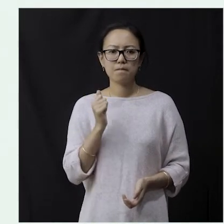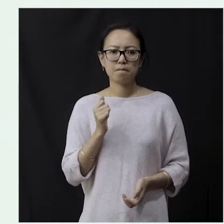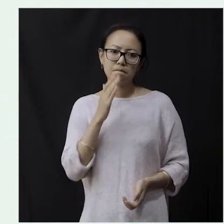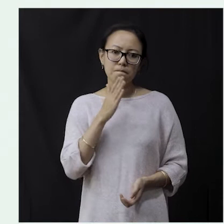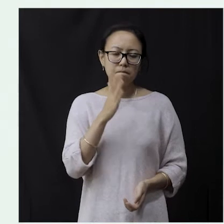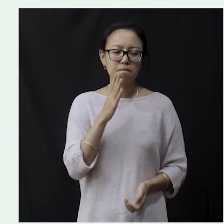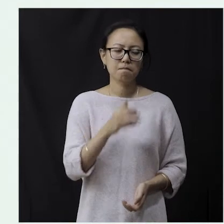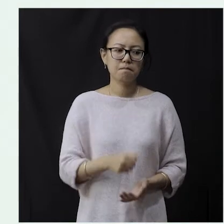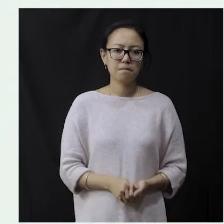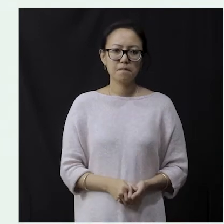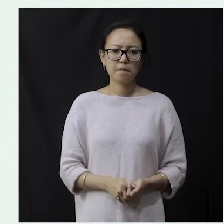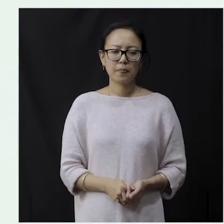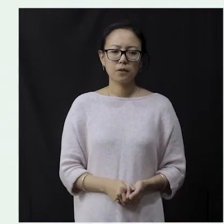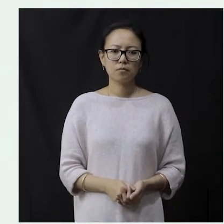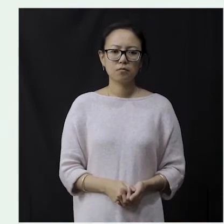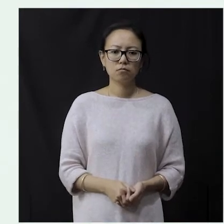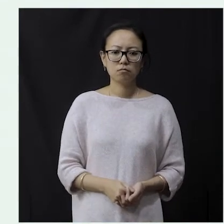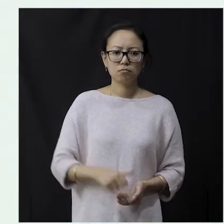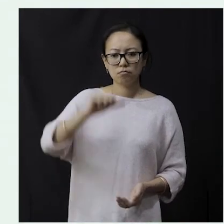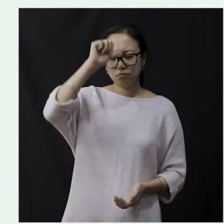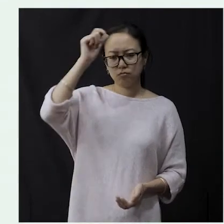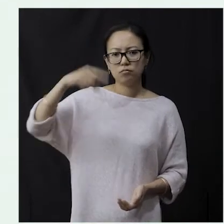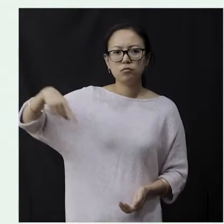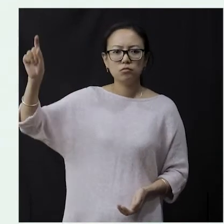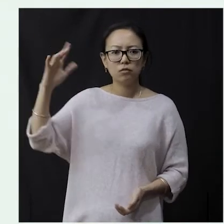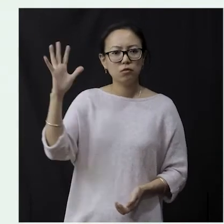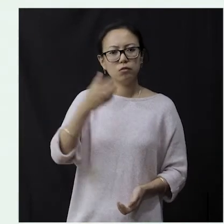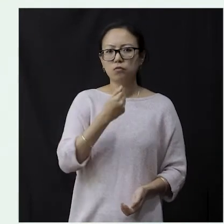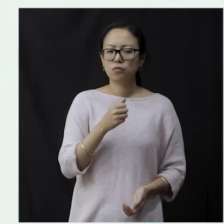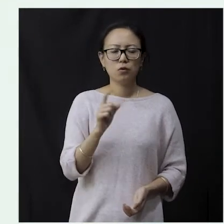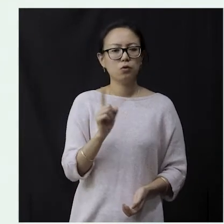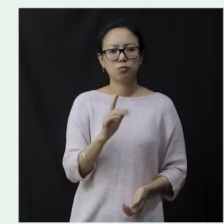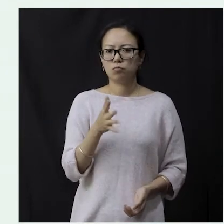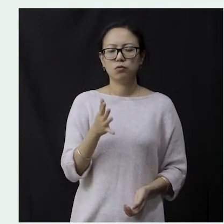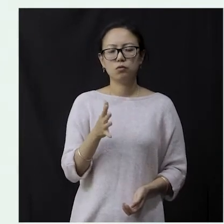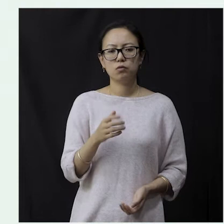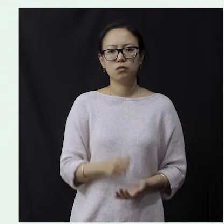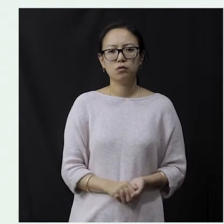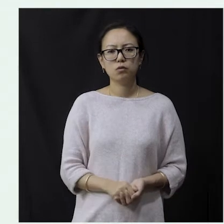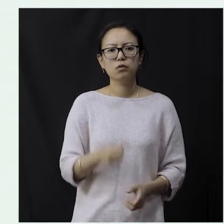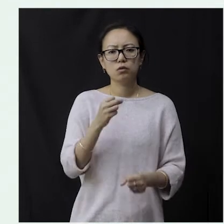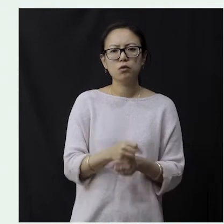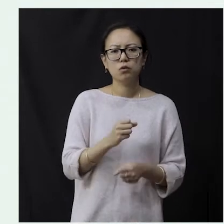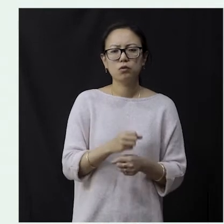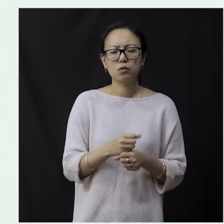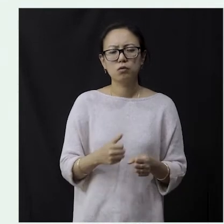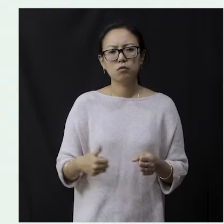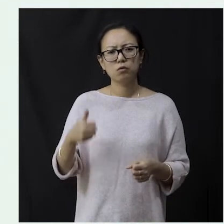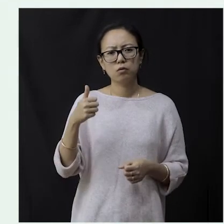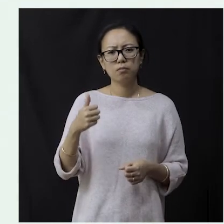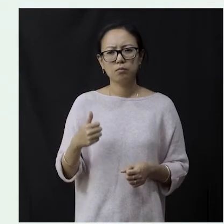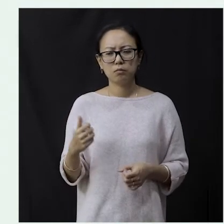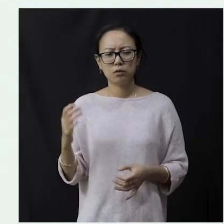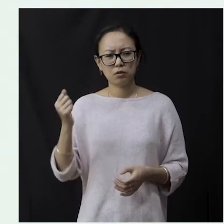is not available in India, though the government is trying to bring it. However,